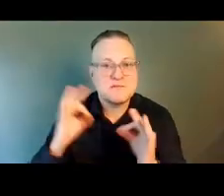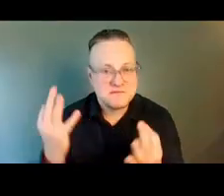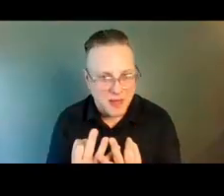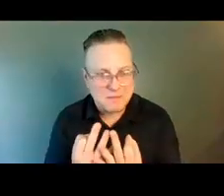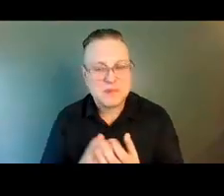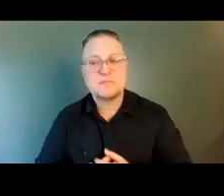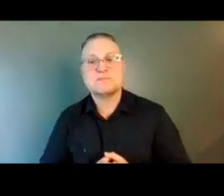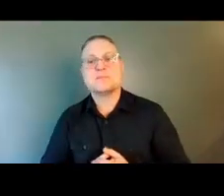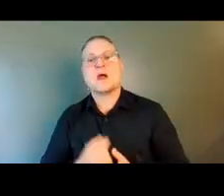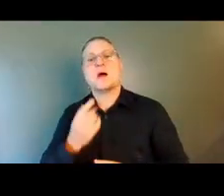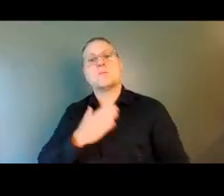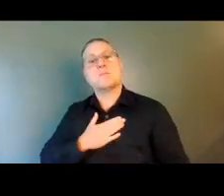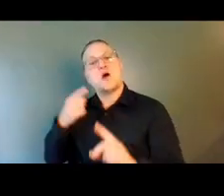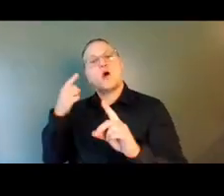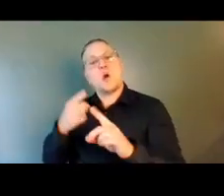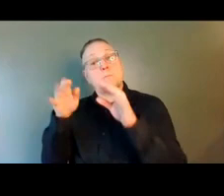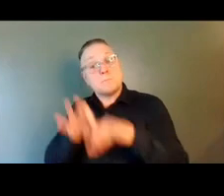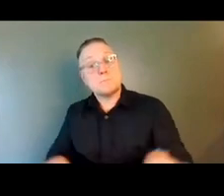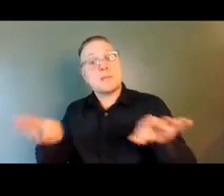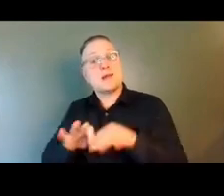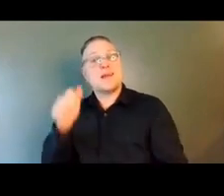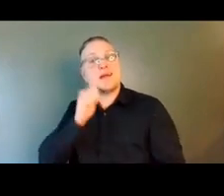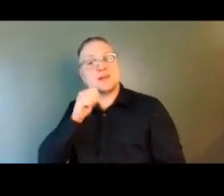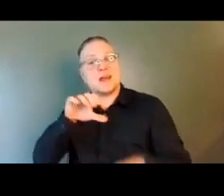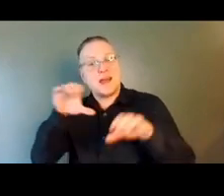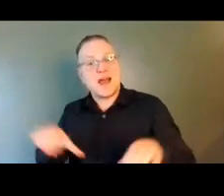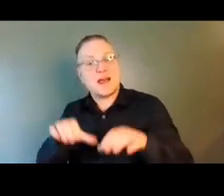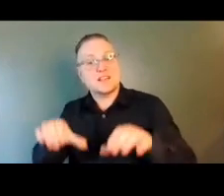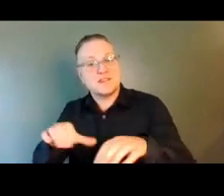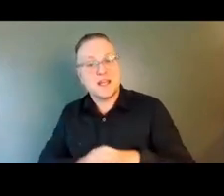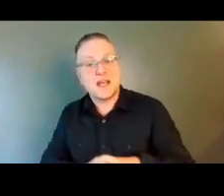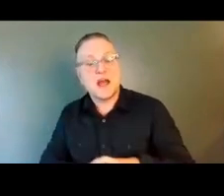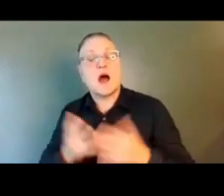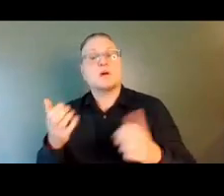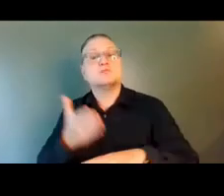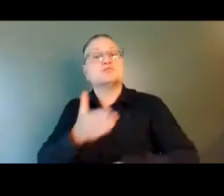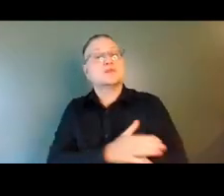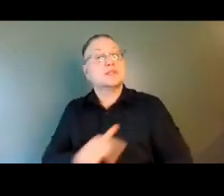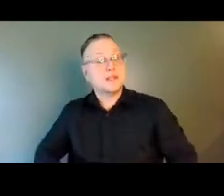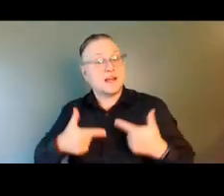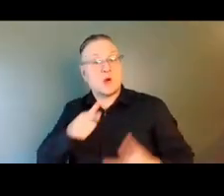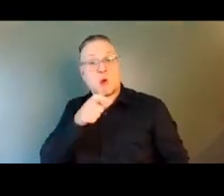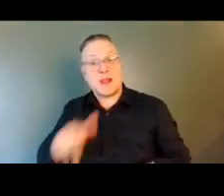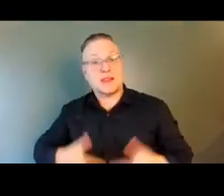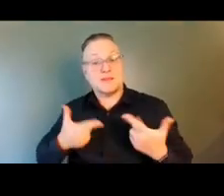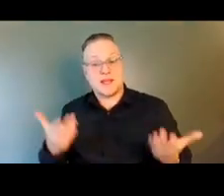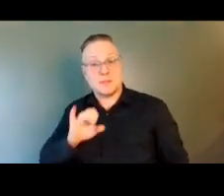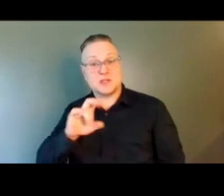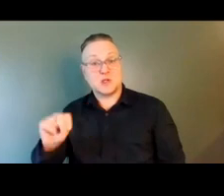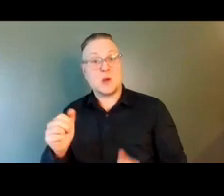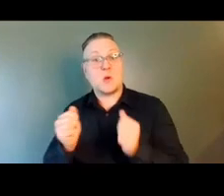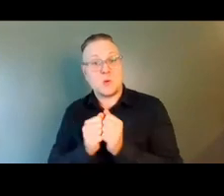of my main goals and everyday activities is to contribute to improving the life of Minnesotans with disabilities and their